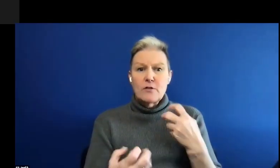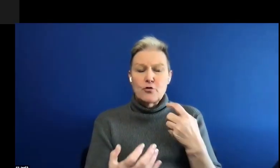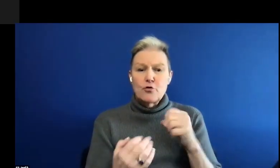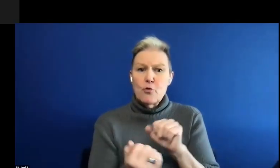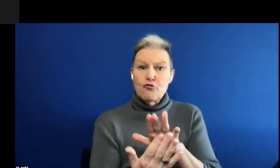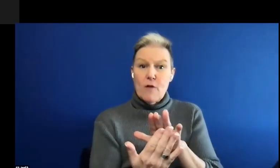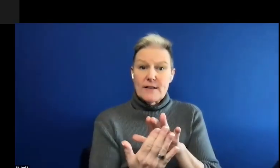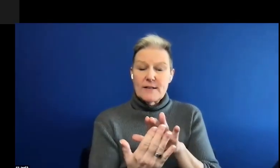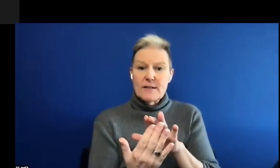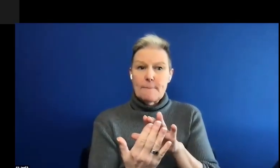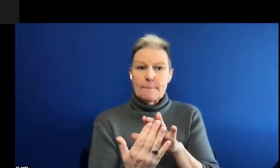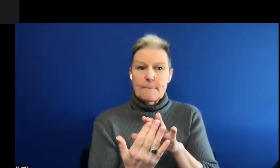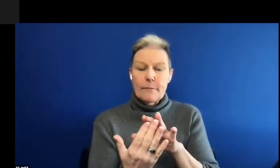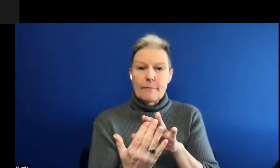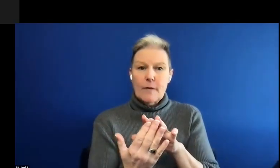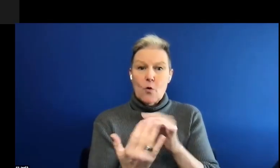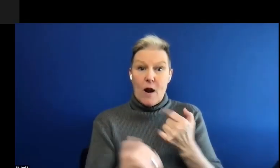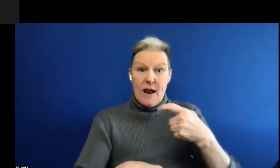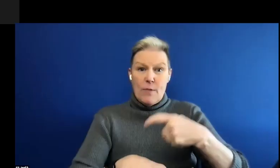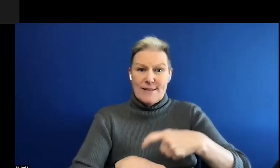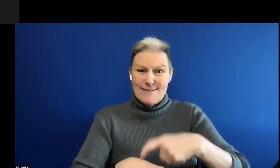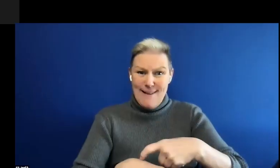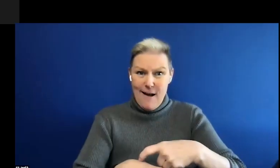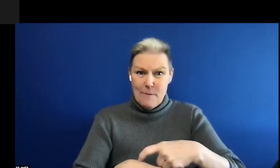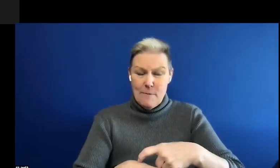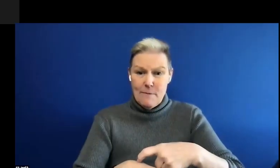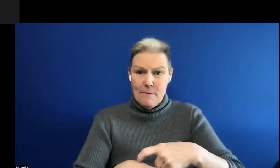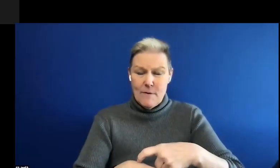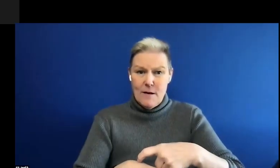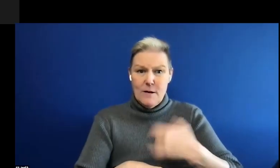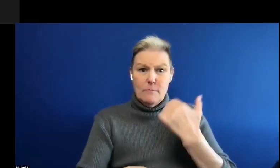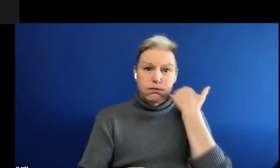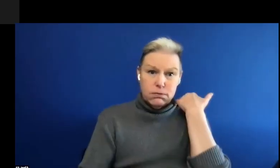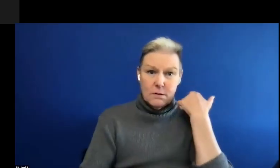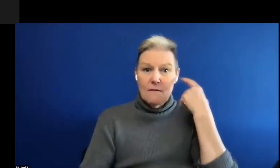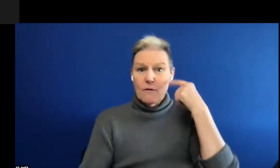that the time it's taken for me to get